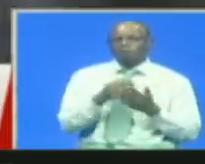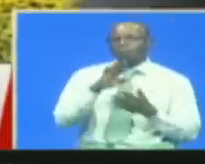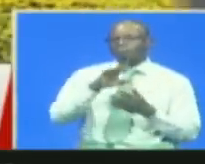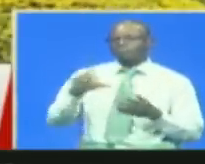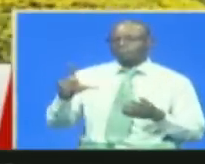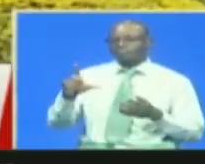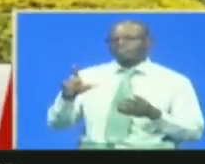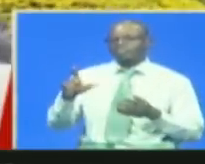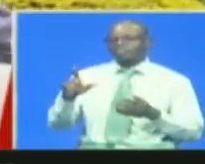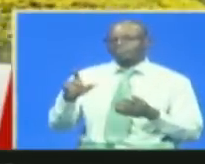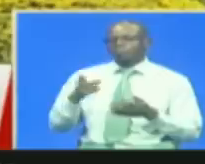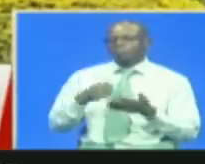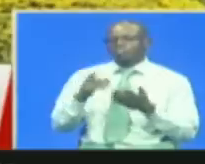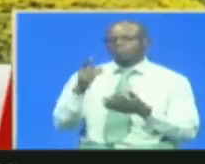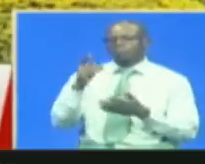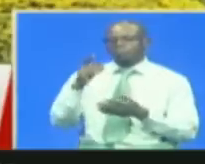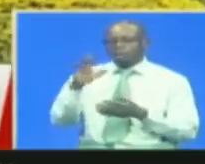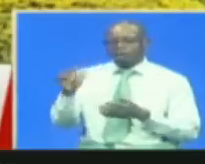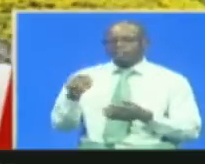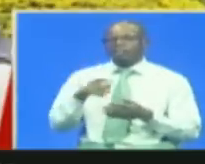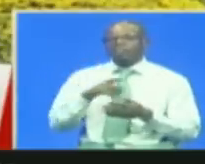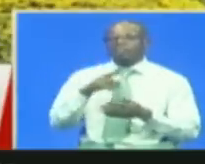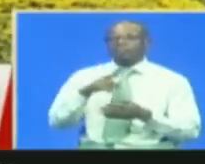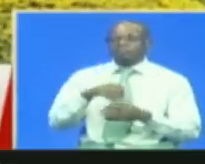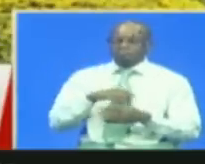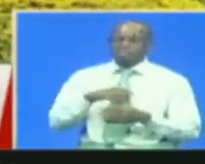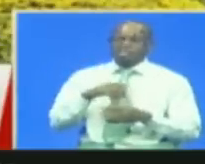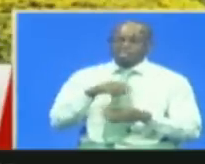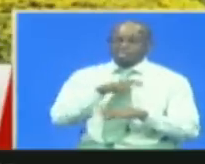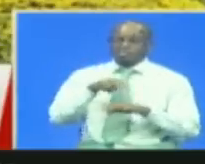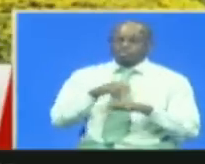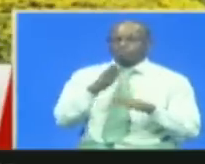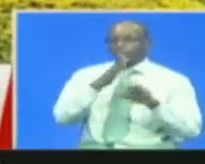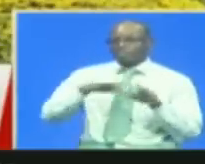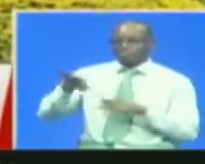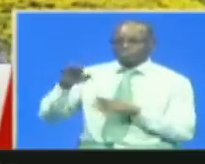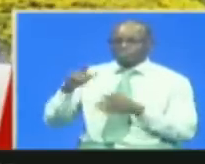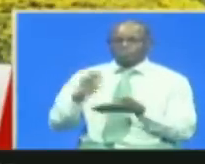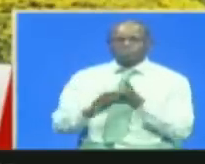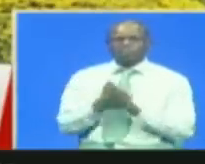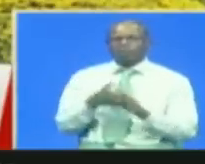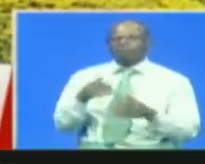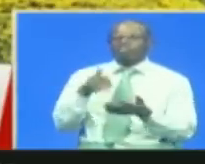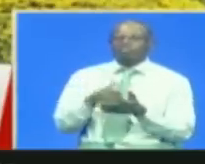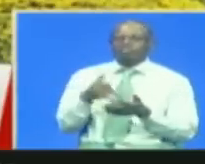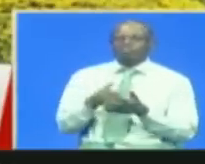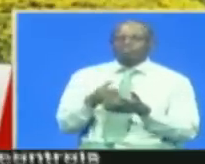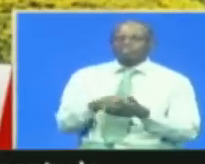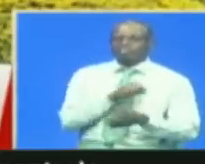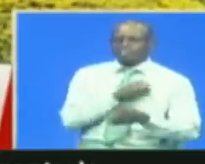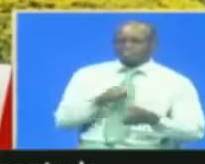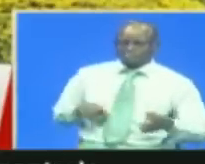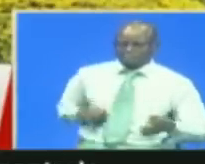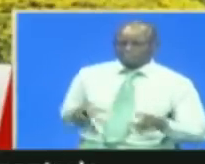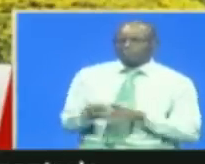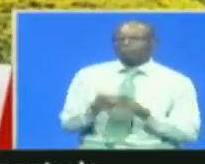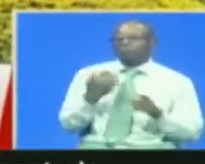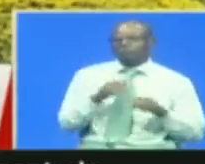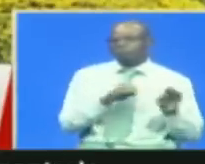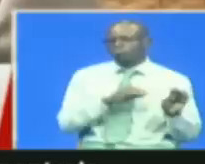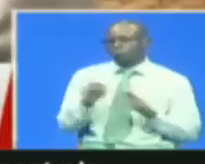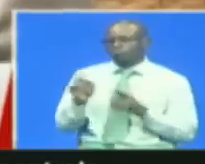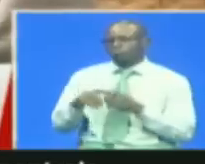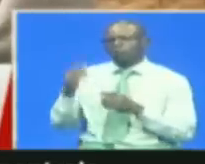and assented to by the President without the involvement of the Senate, with the intent of moving to the High Court to have them